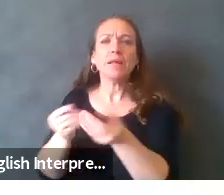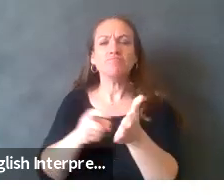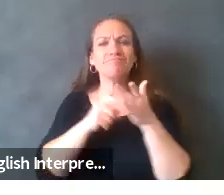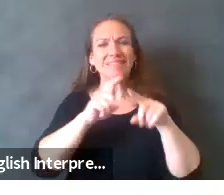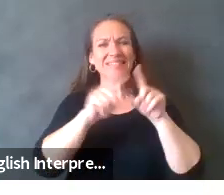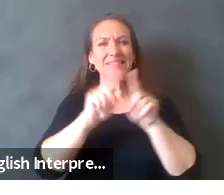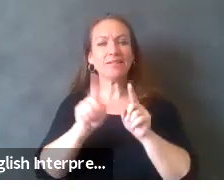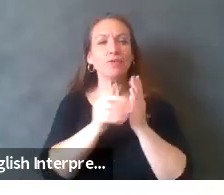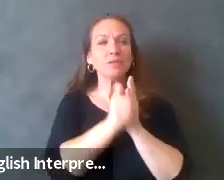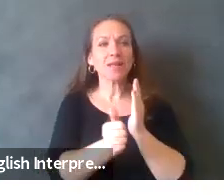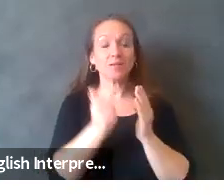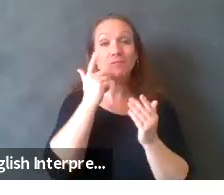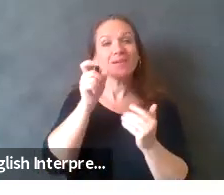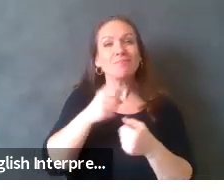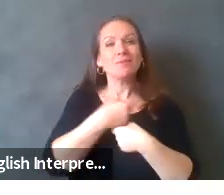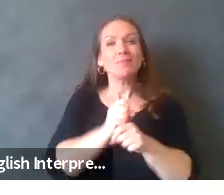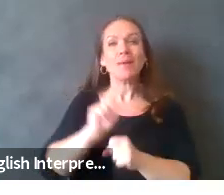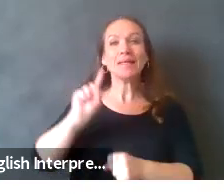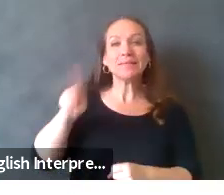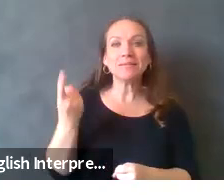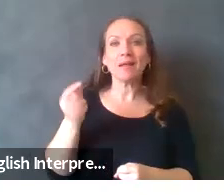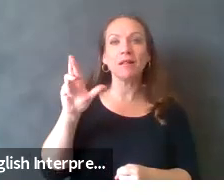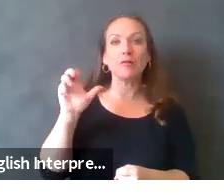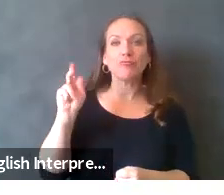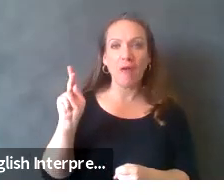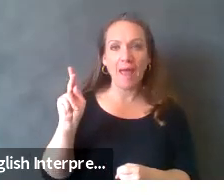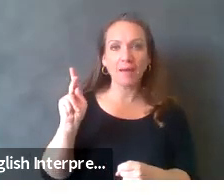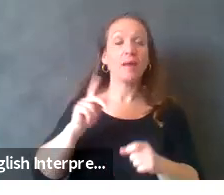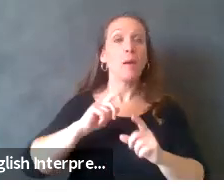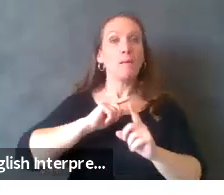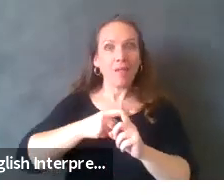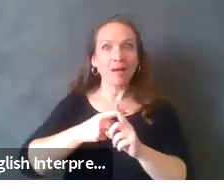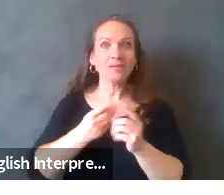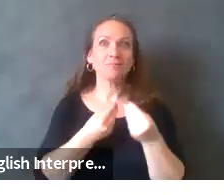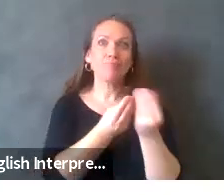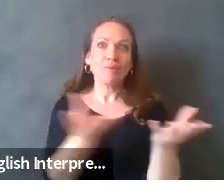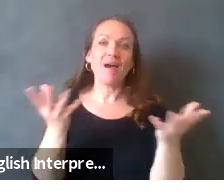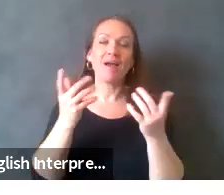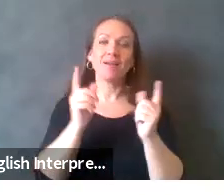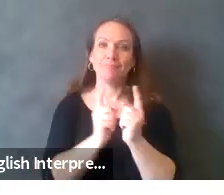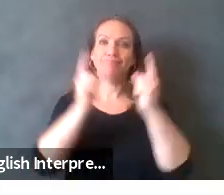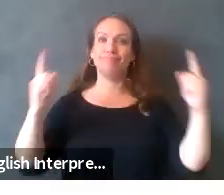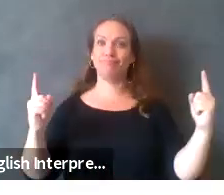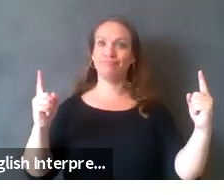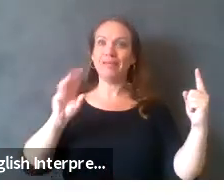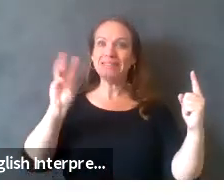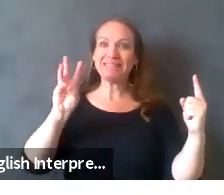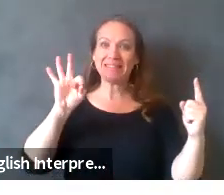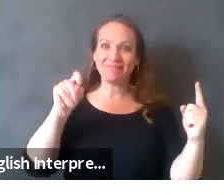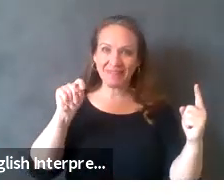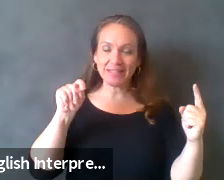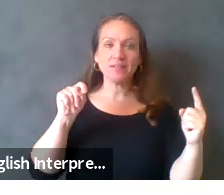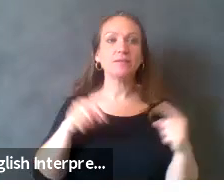single wrapped meals delivered with a 6-foot physical distance. And the COVID-19 environment